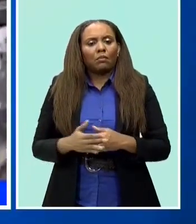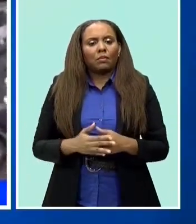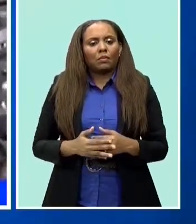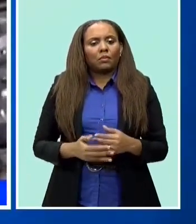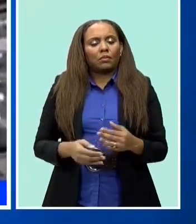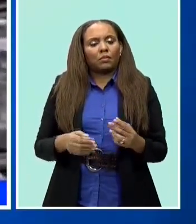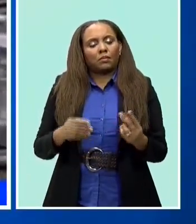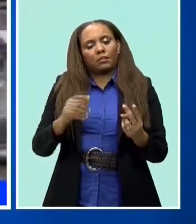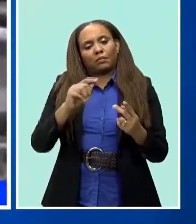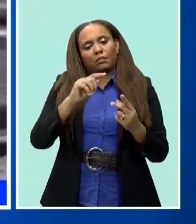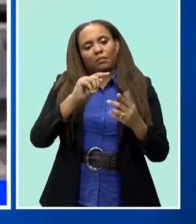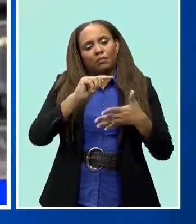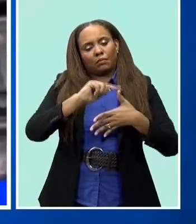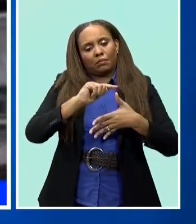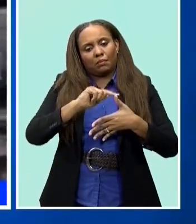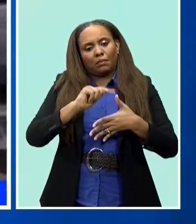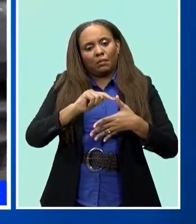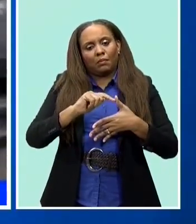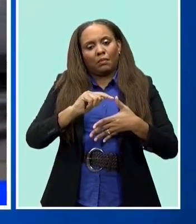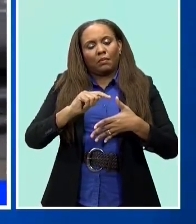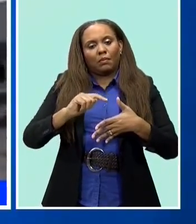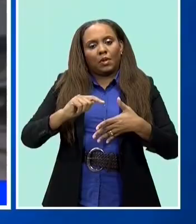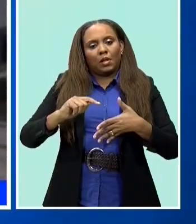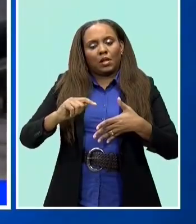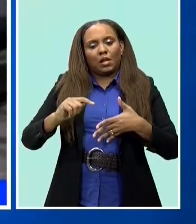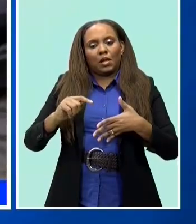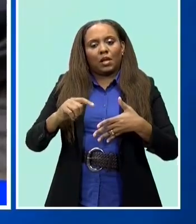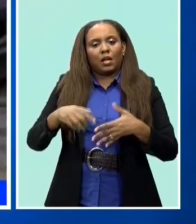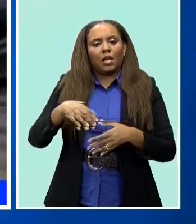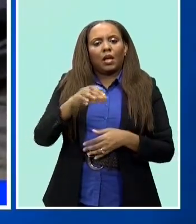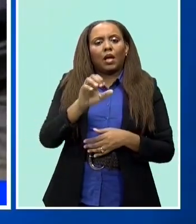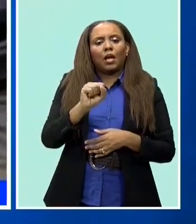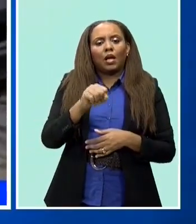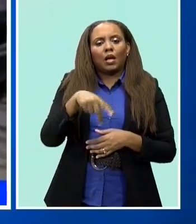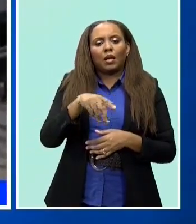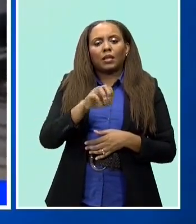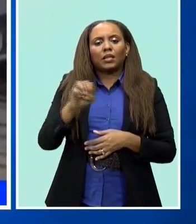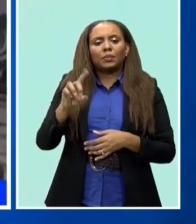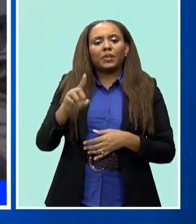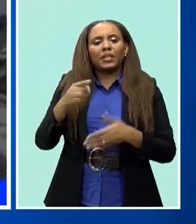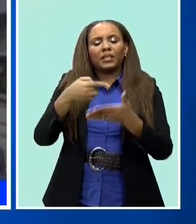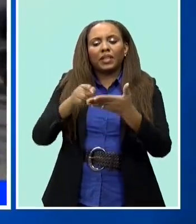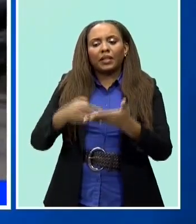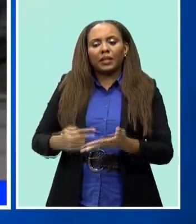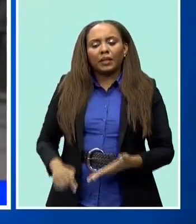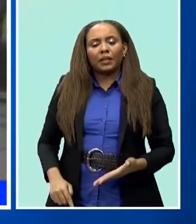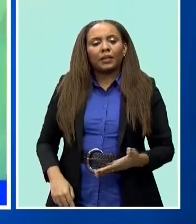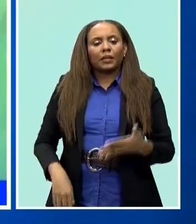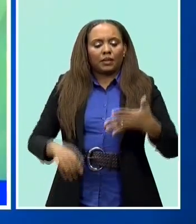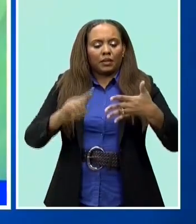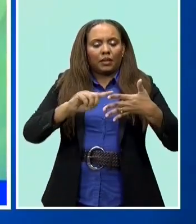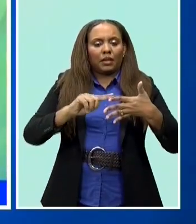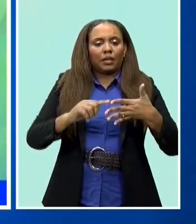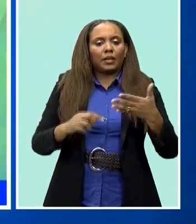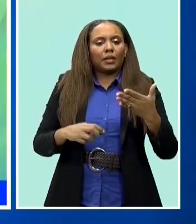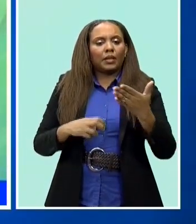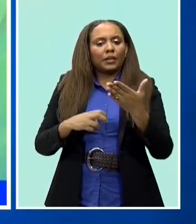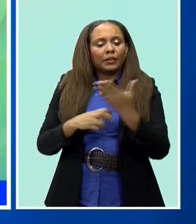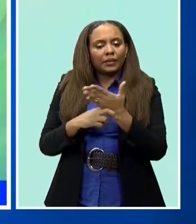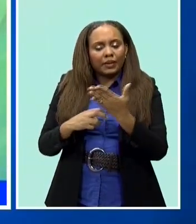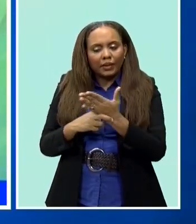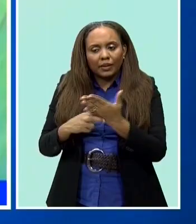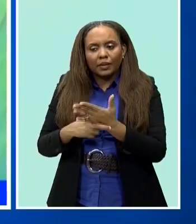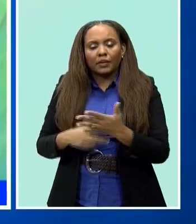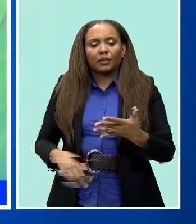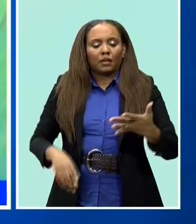includes increasing our speed checks, stepping up on the issuance of our fixed penalty tickets and our wheel clamps,